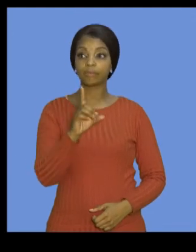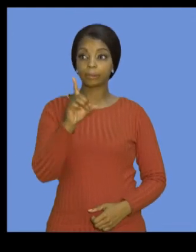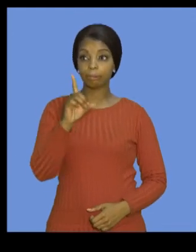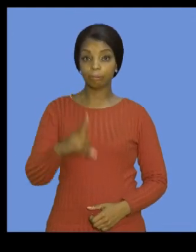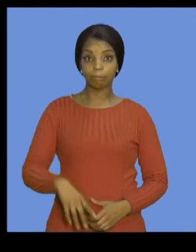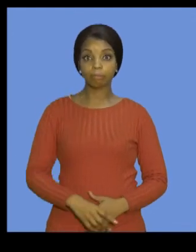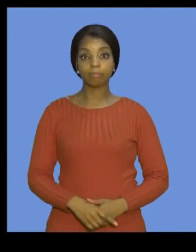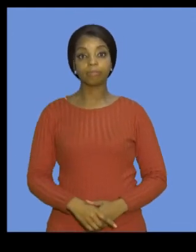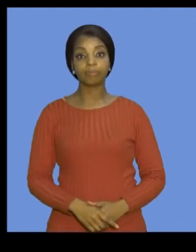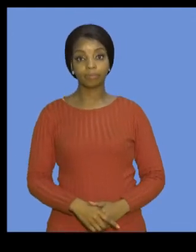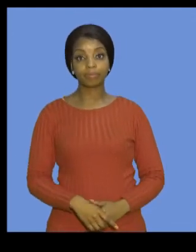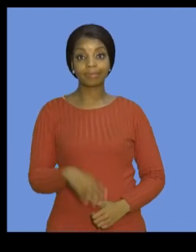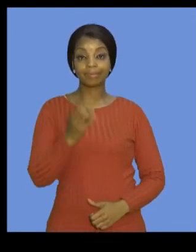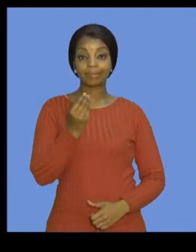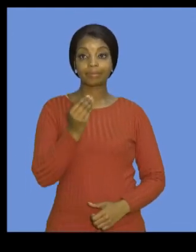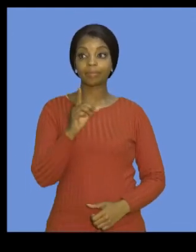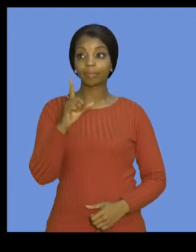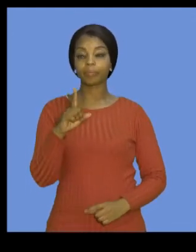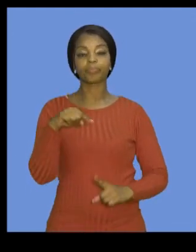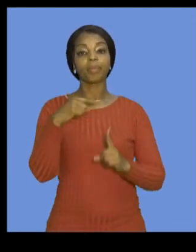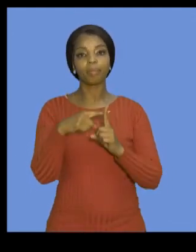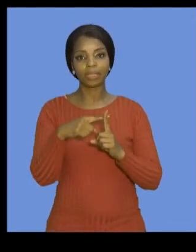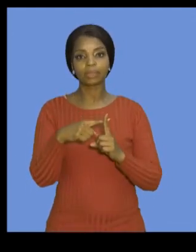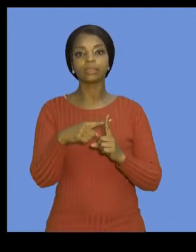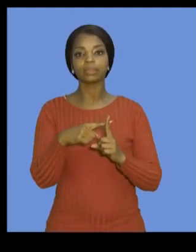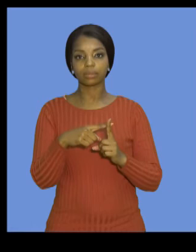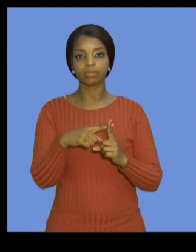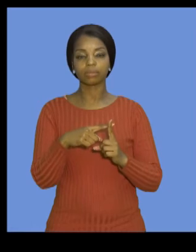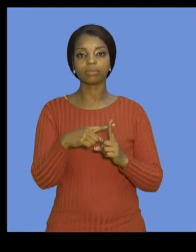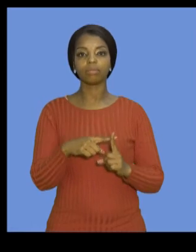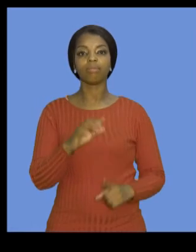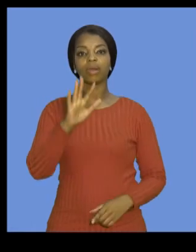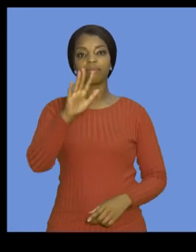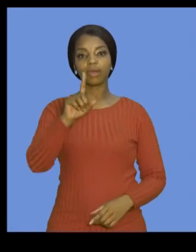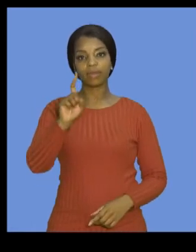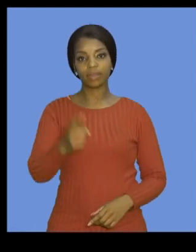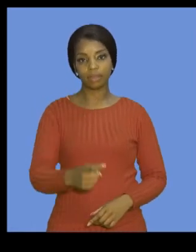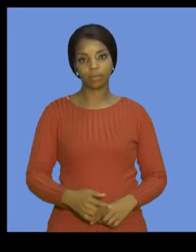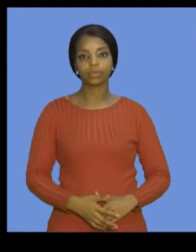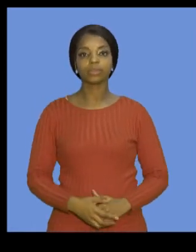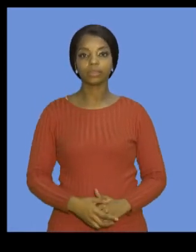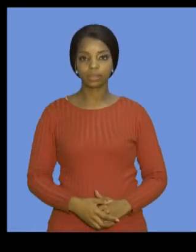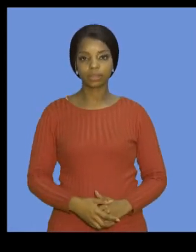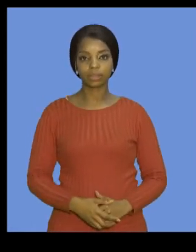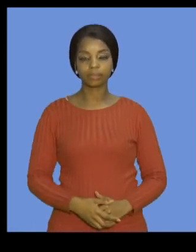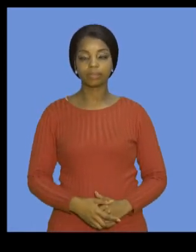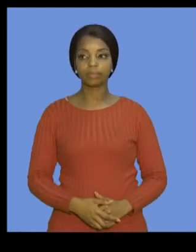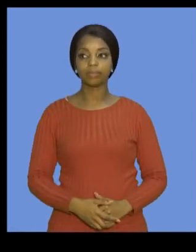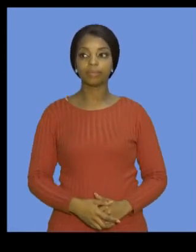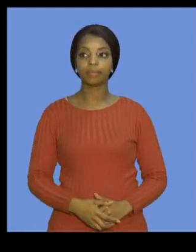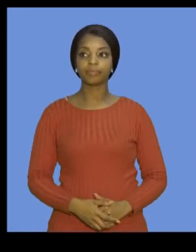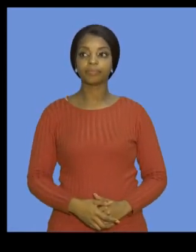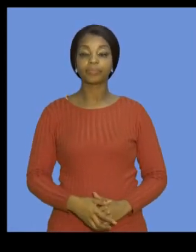750 rands that, or plus rather, sorry, plus the 5,000, plus the